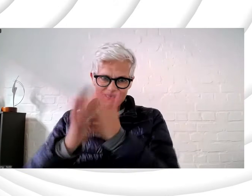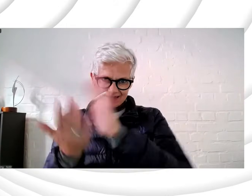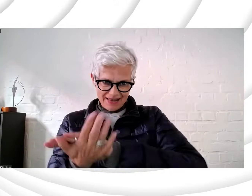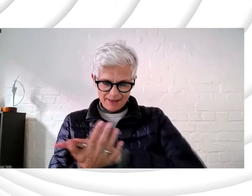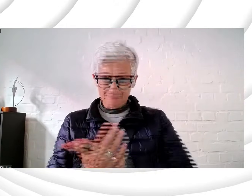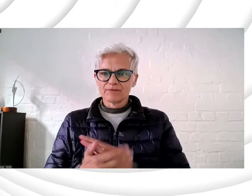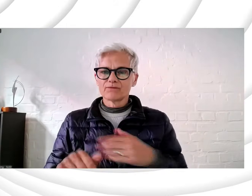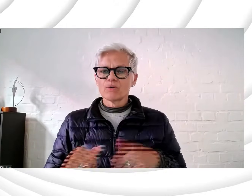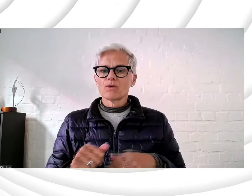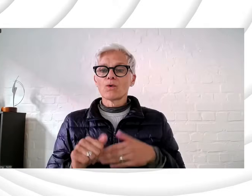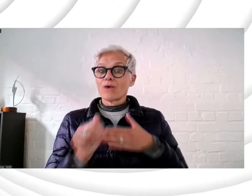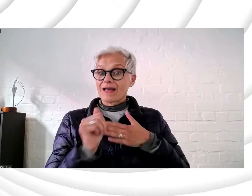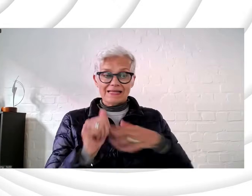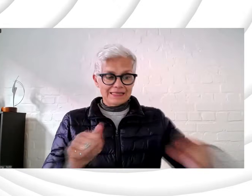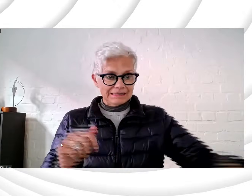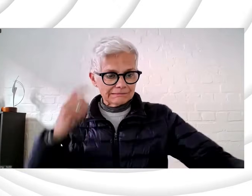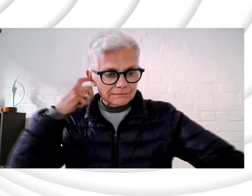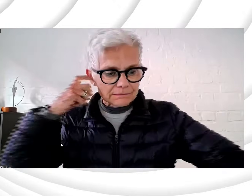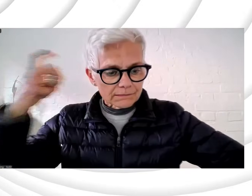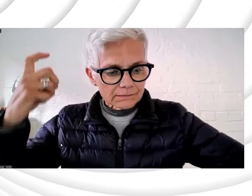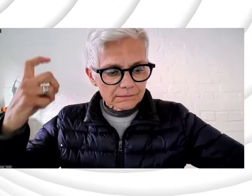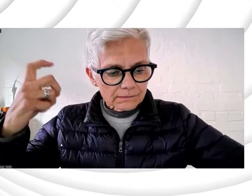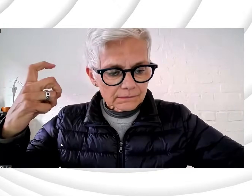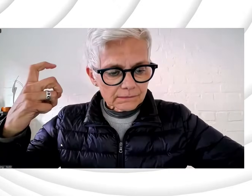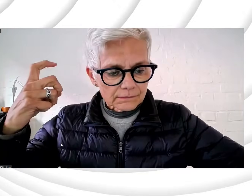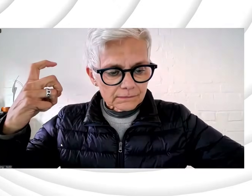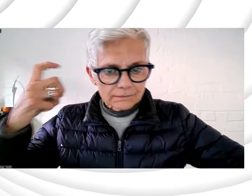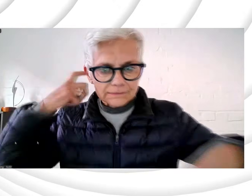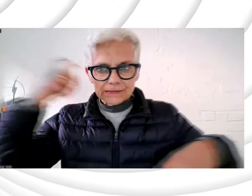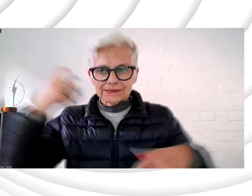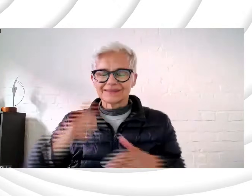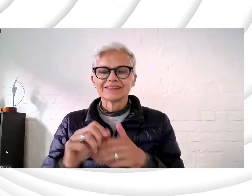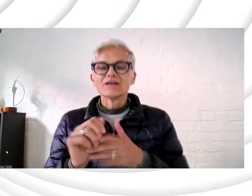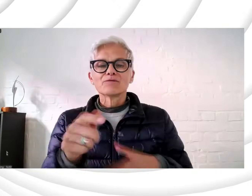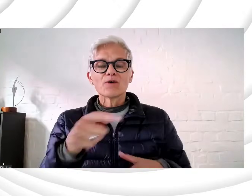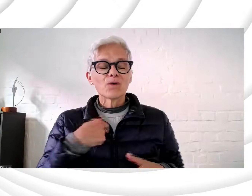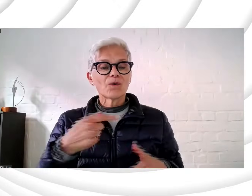Well, firstly, congratulations to all the work that has been done.